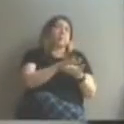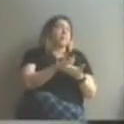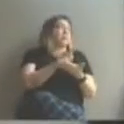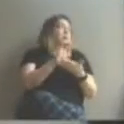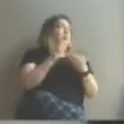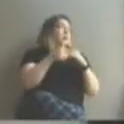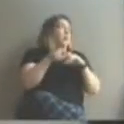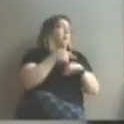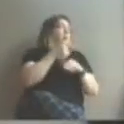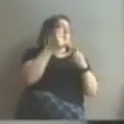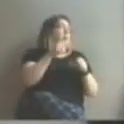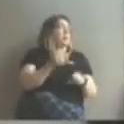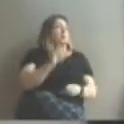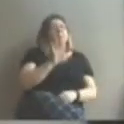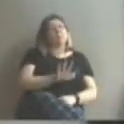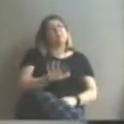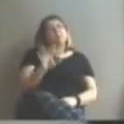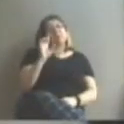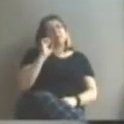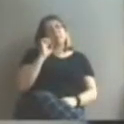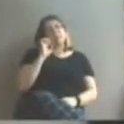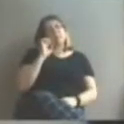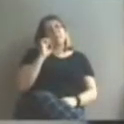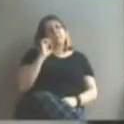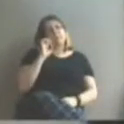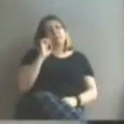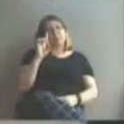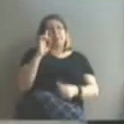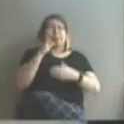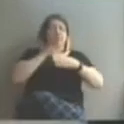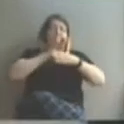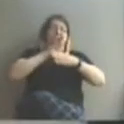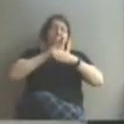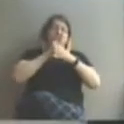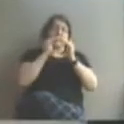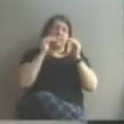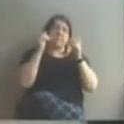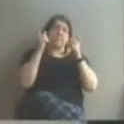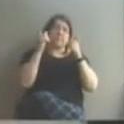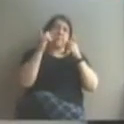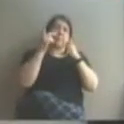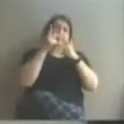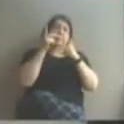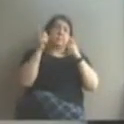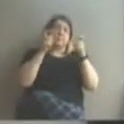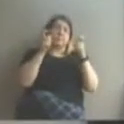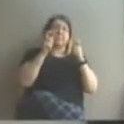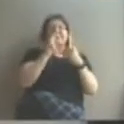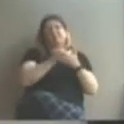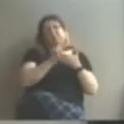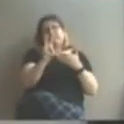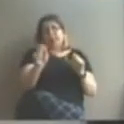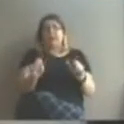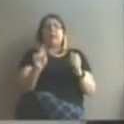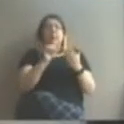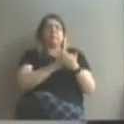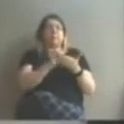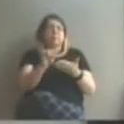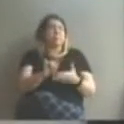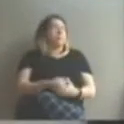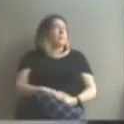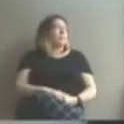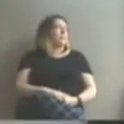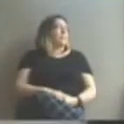they have to post? Usually for administrative level or mid-level management, it's going to be about 2 weeks, but it can be a week. Okay, so the